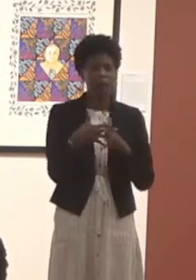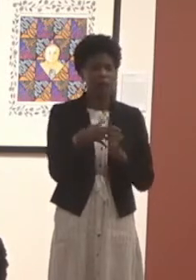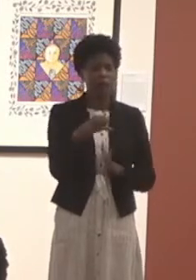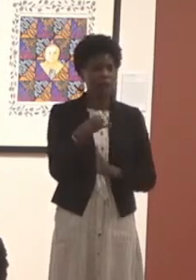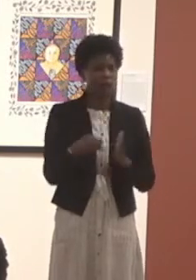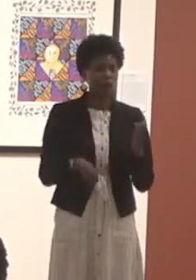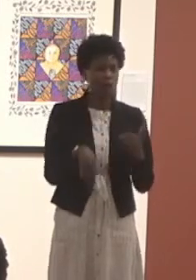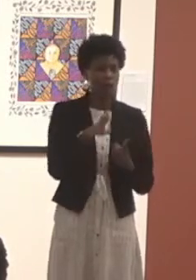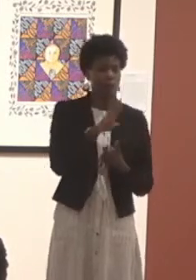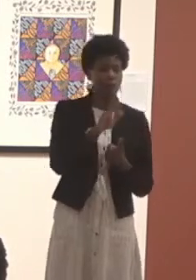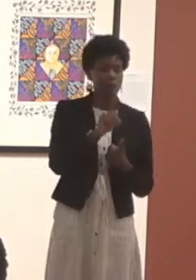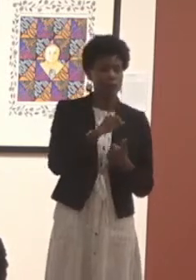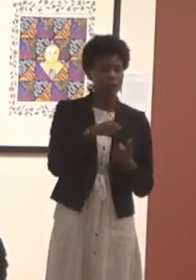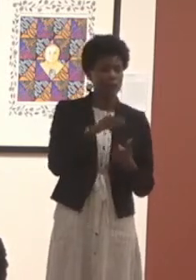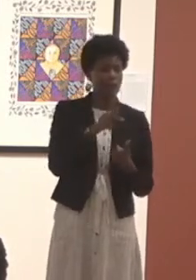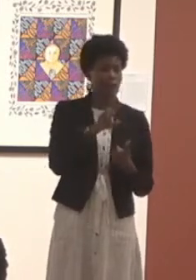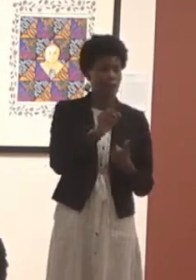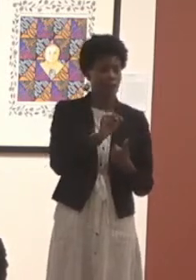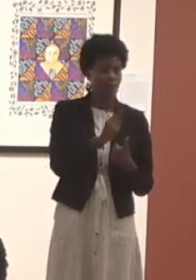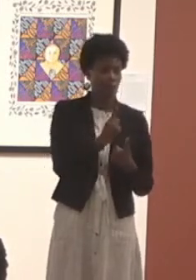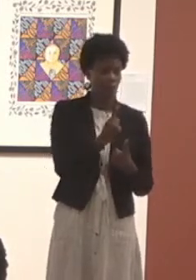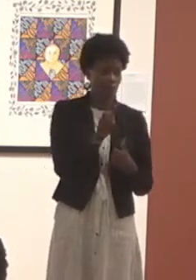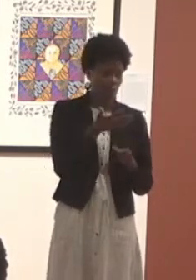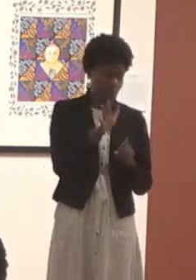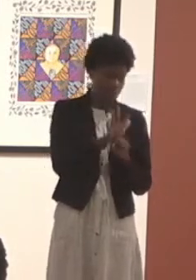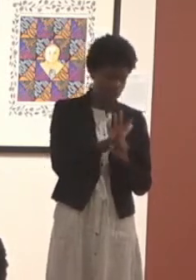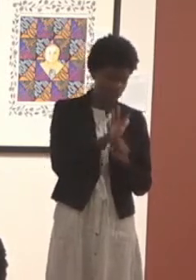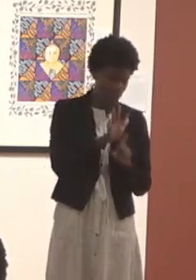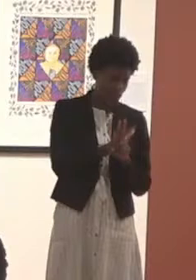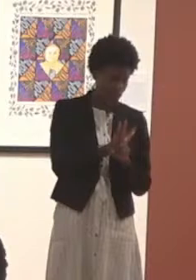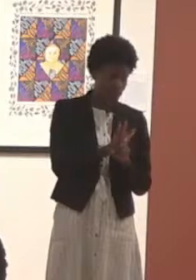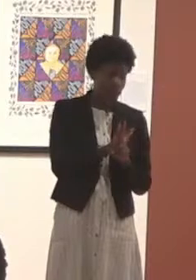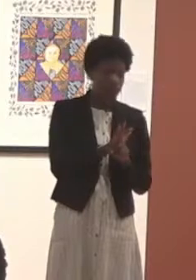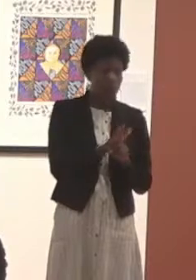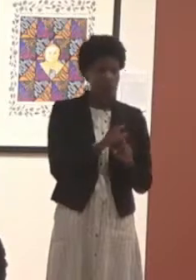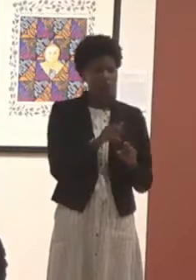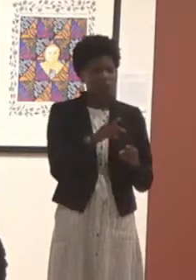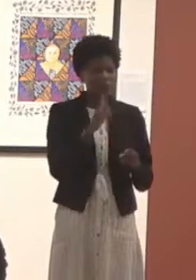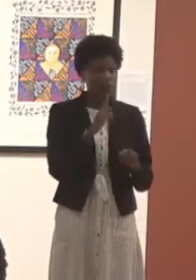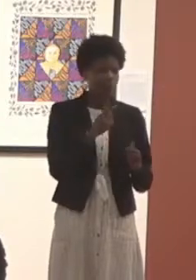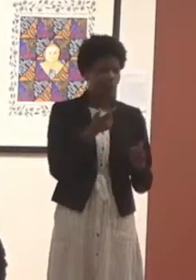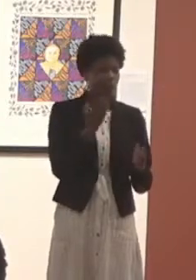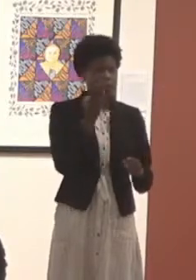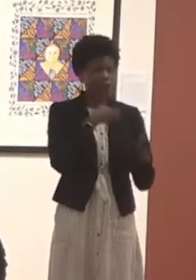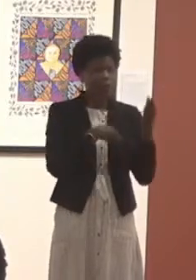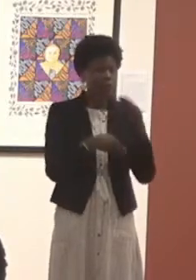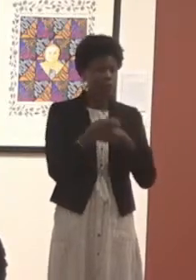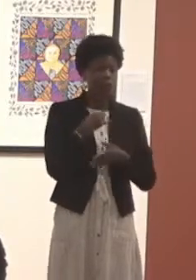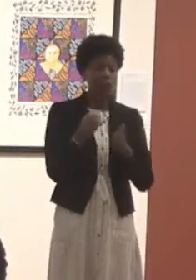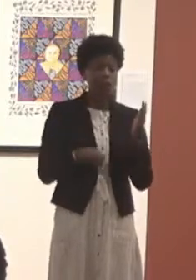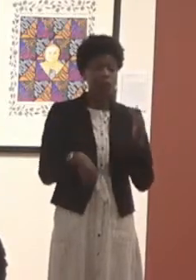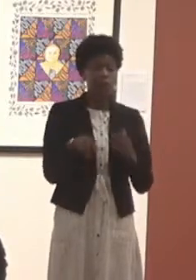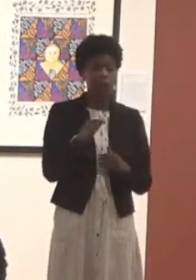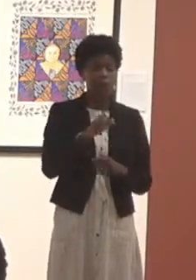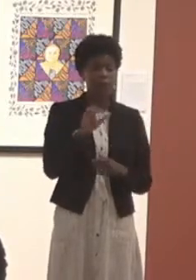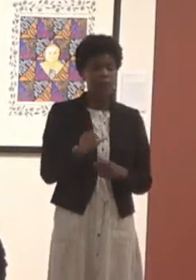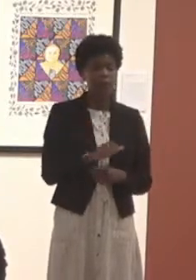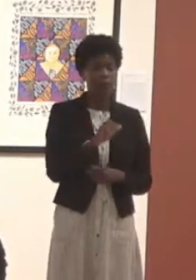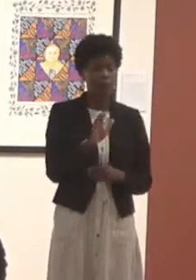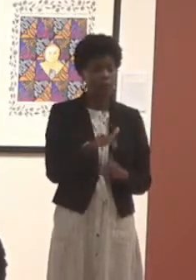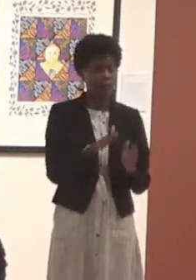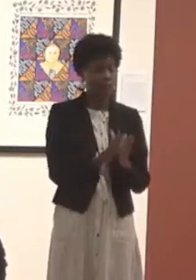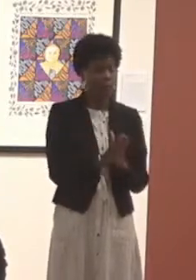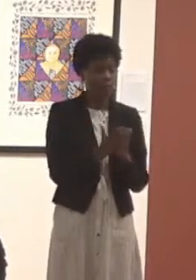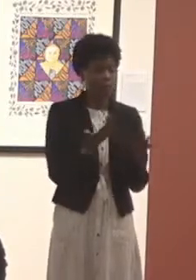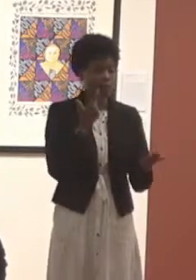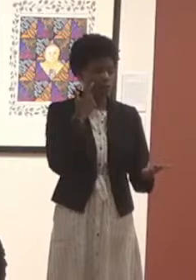Jean-Michel Basquiat, one of the most popular yet critically overlooked artists of the 20th century. This book was